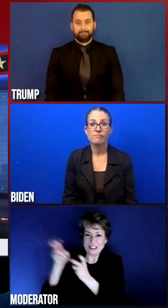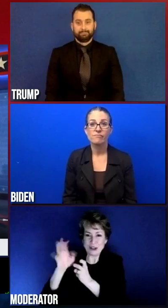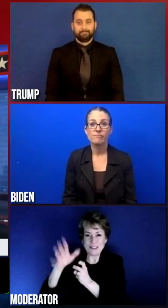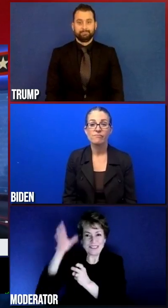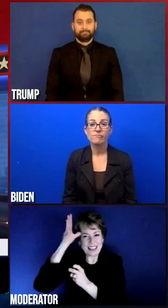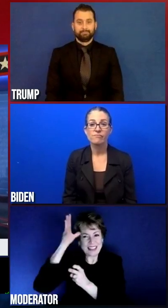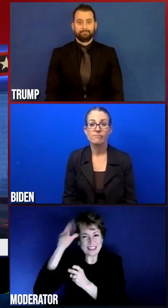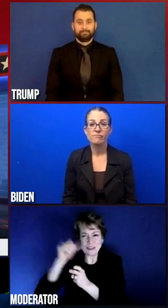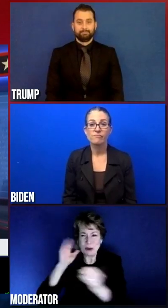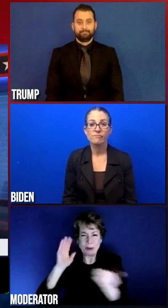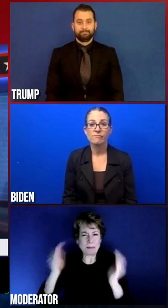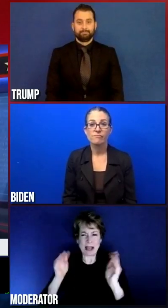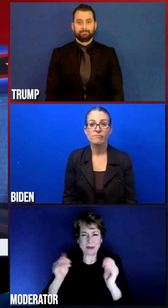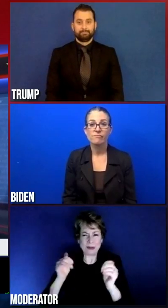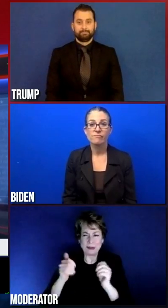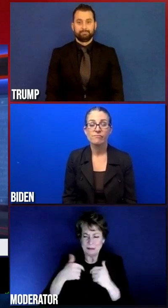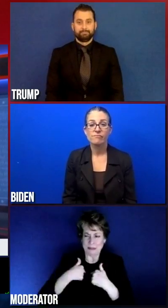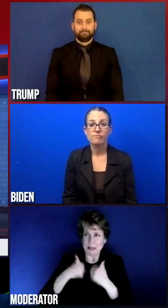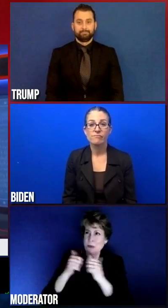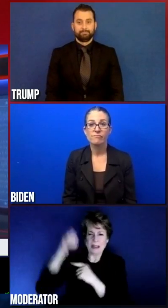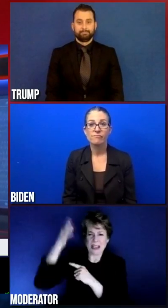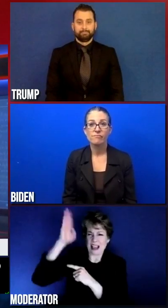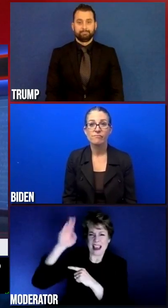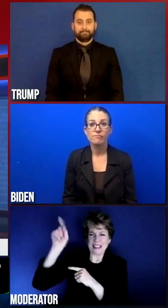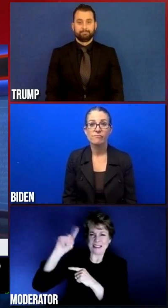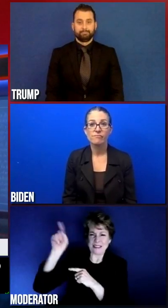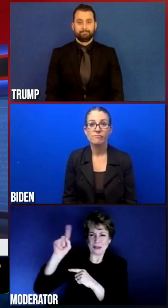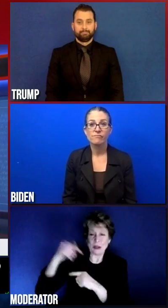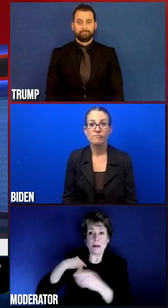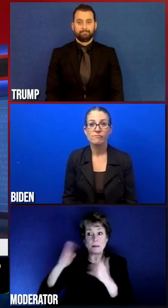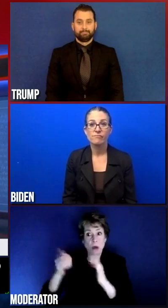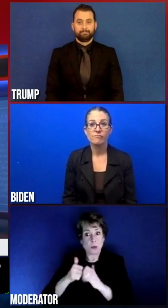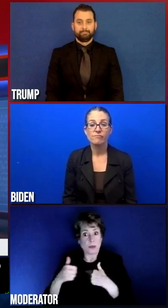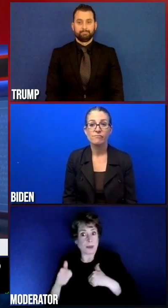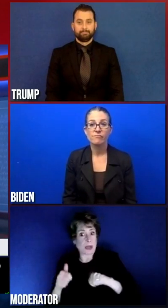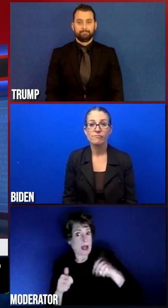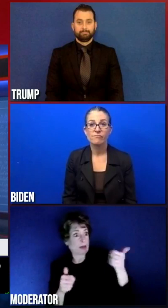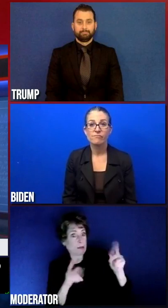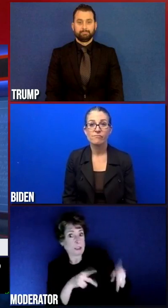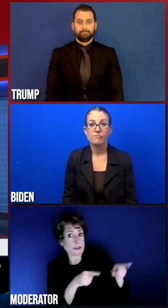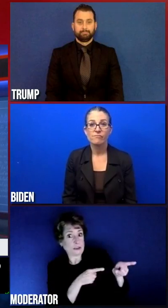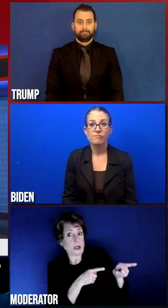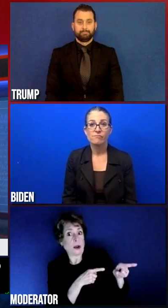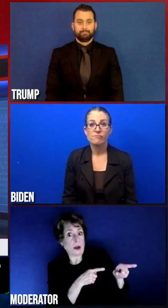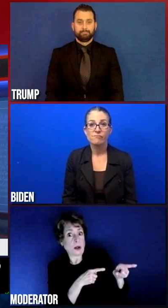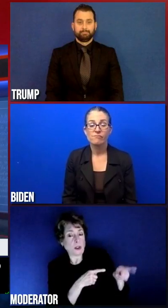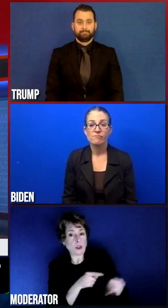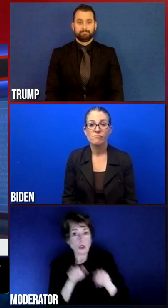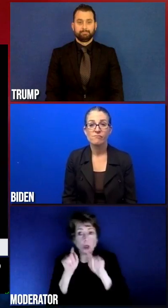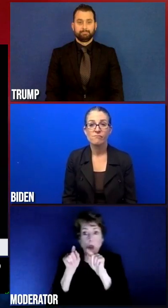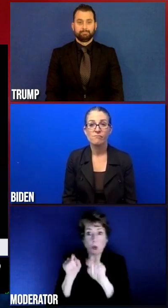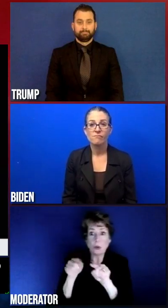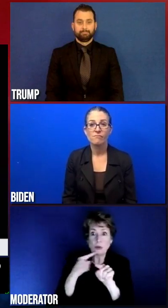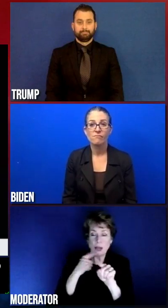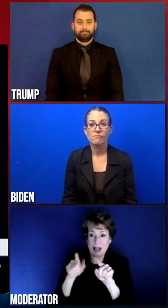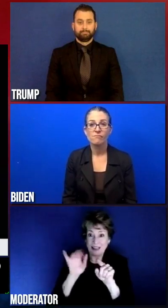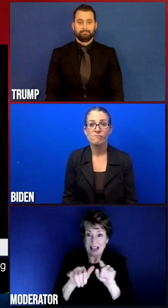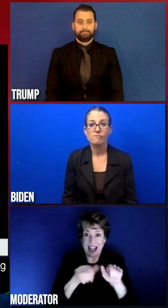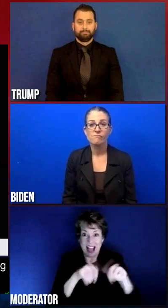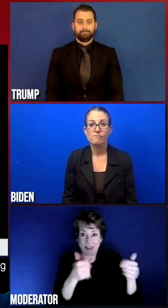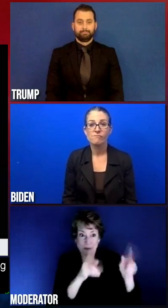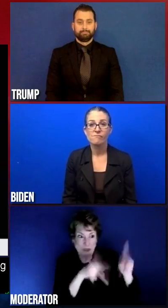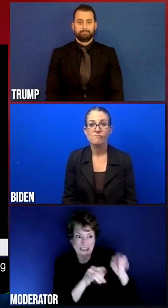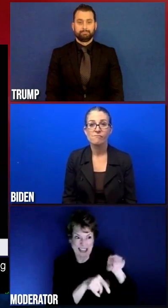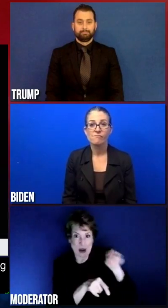to the alternative. And in this case, sir, you are the alternative. Looking at both of your records, I'm going to ask each of